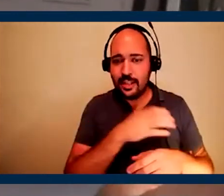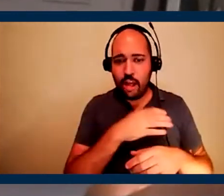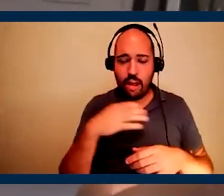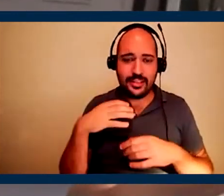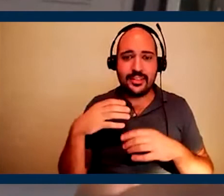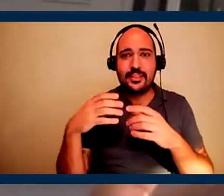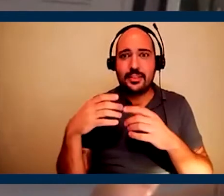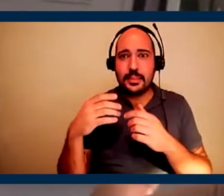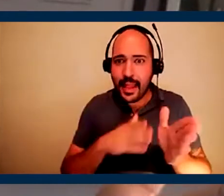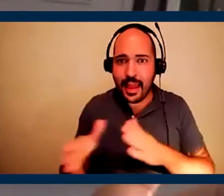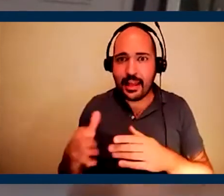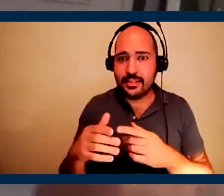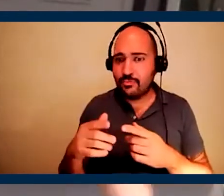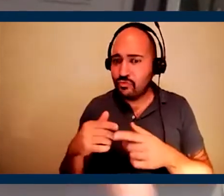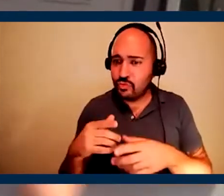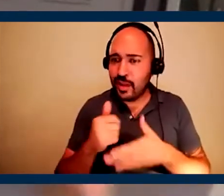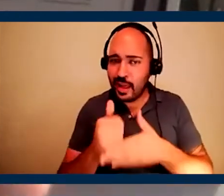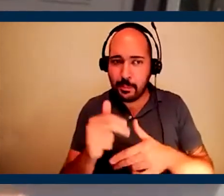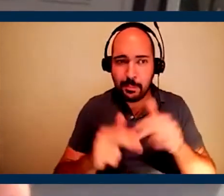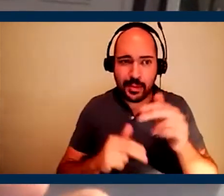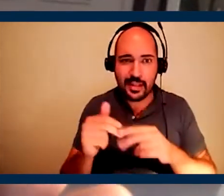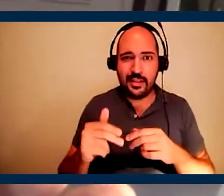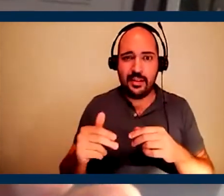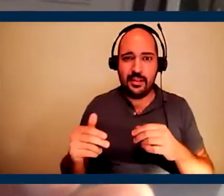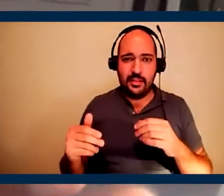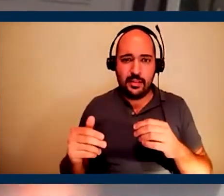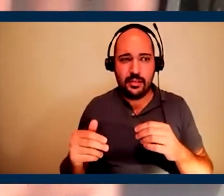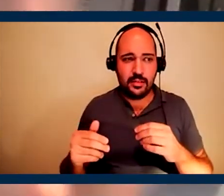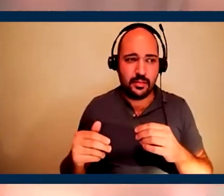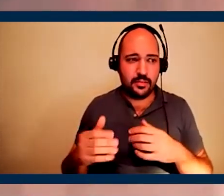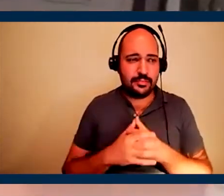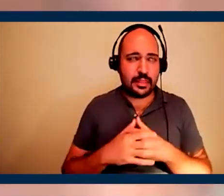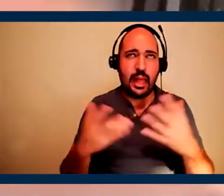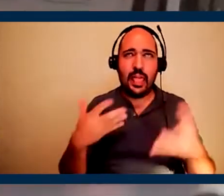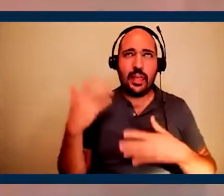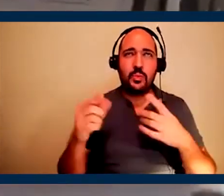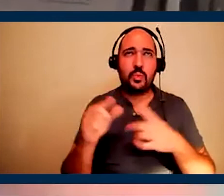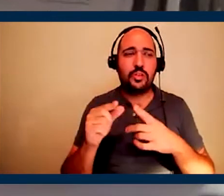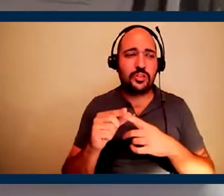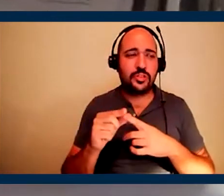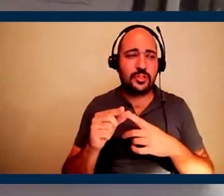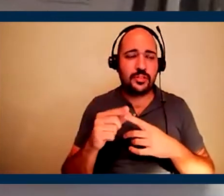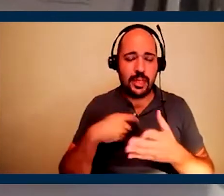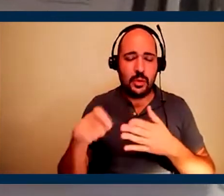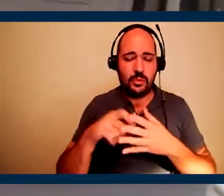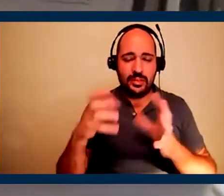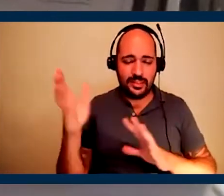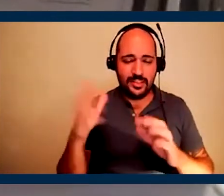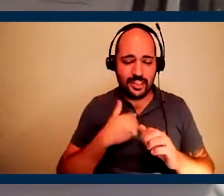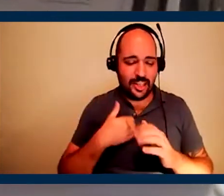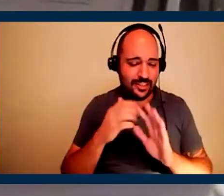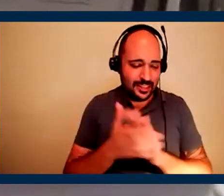to help more, to build more of the bench of, oh my goodness, I'm getting, my nose got all jumped for a second. Sorry about